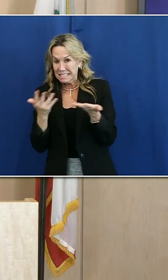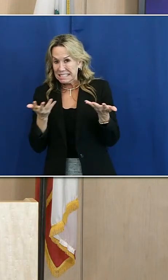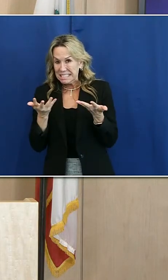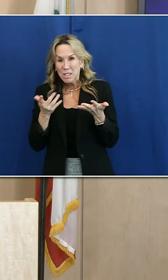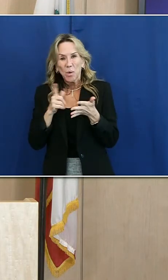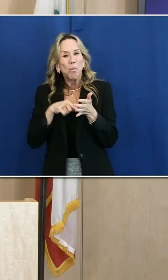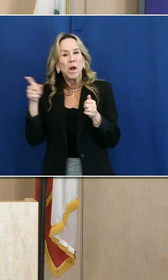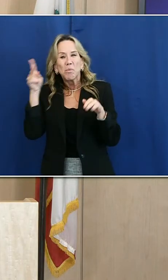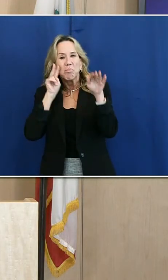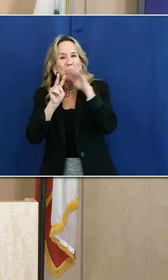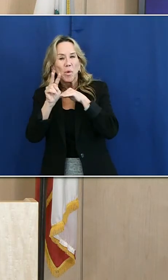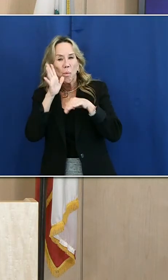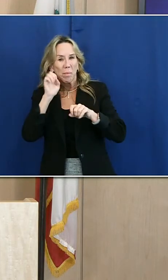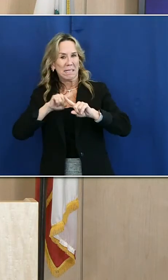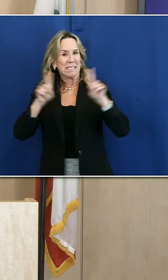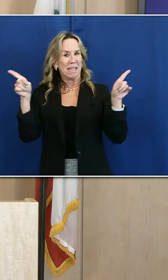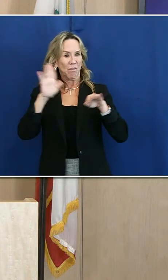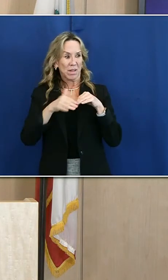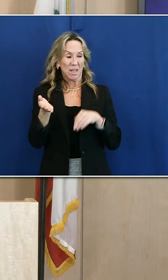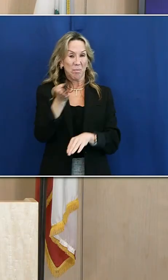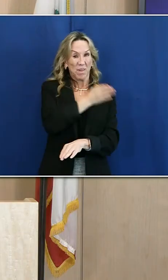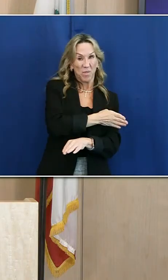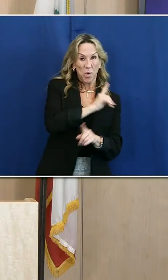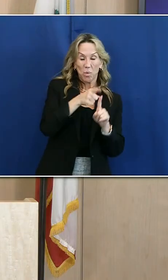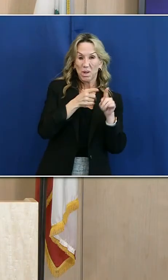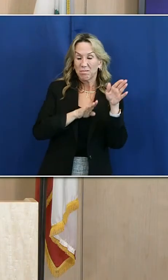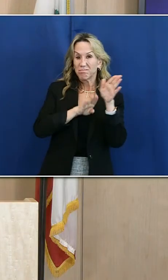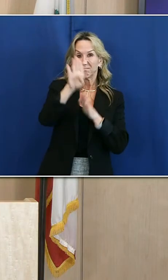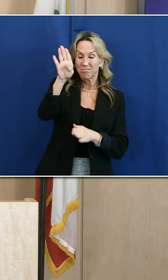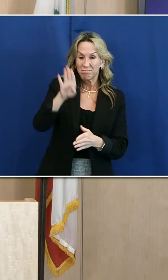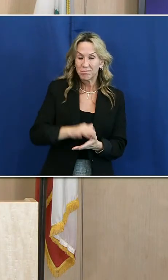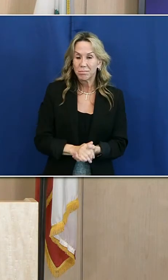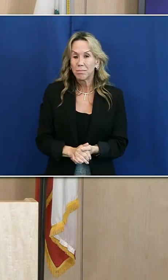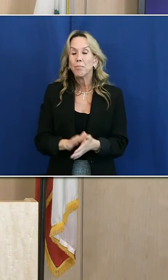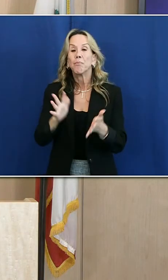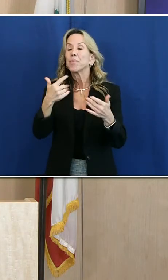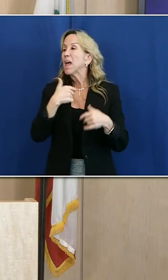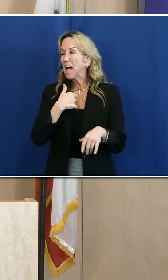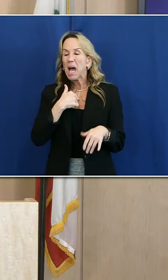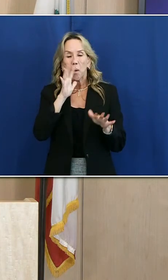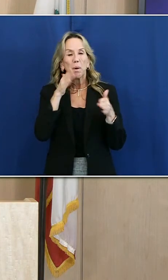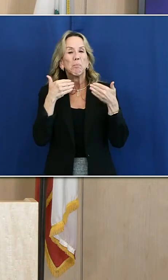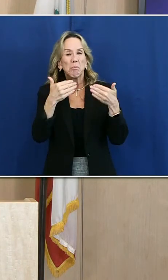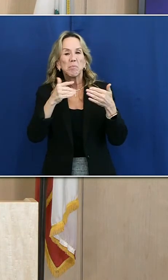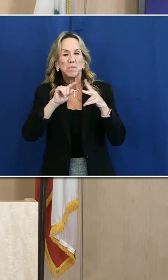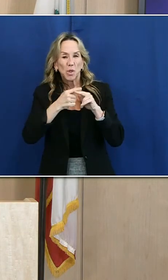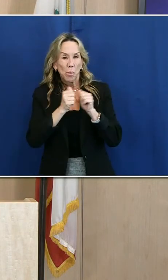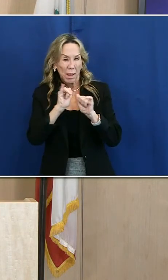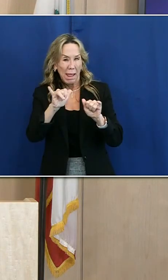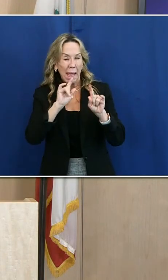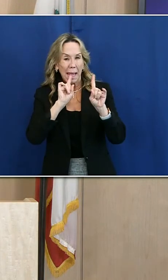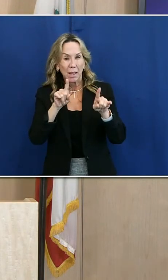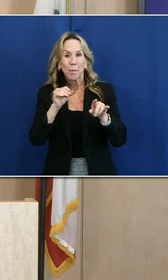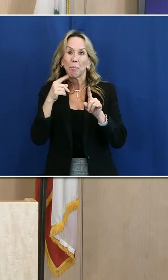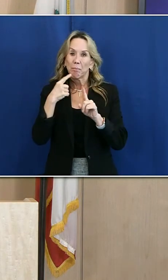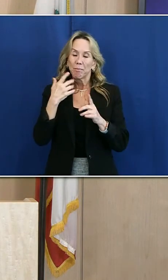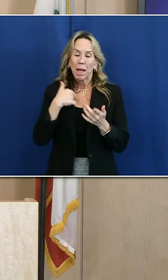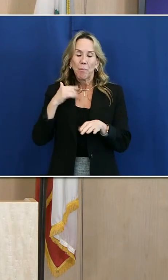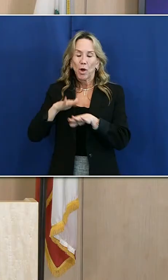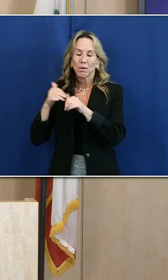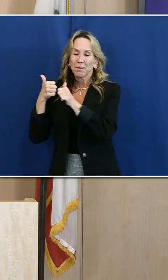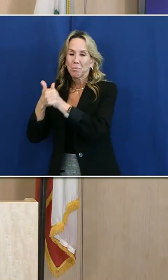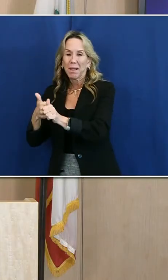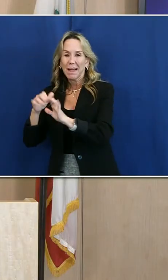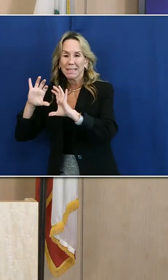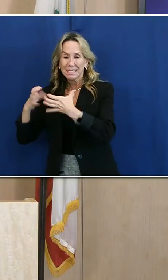I'll start, or do you want me? I'll start because I obviously do a lot of this, and I'm also on the compliance team. We have said this over and